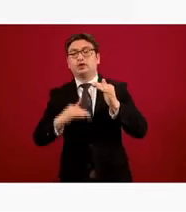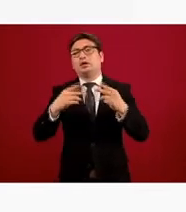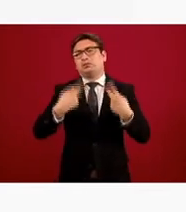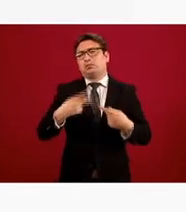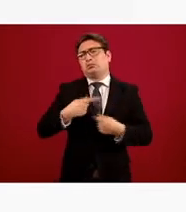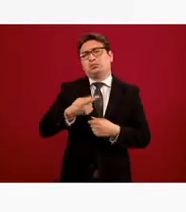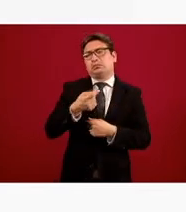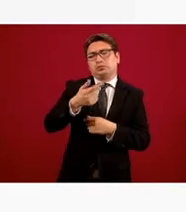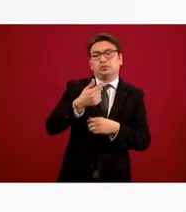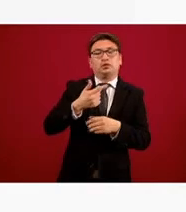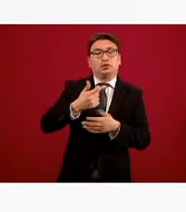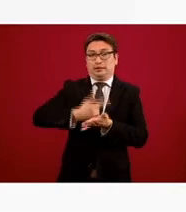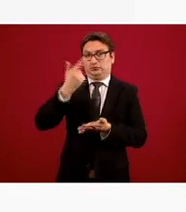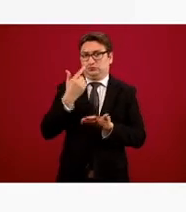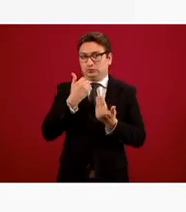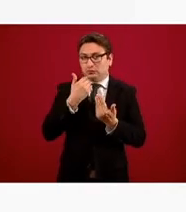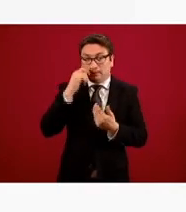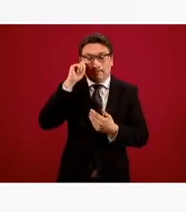So,